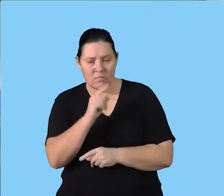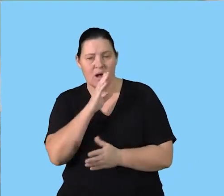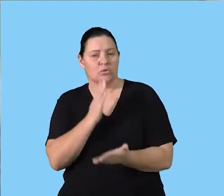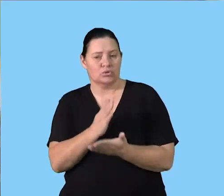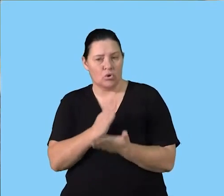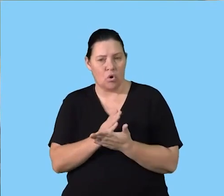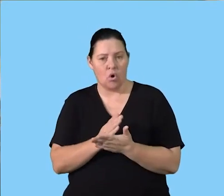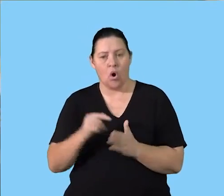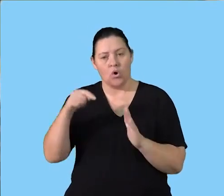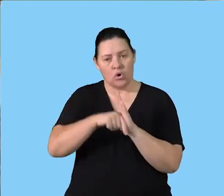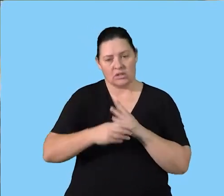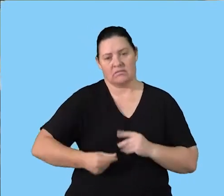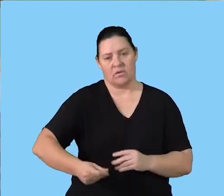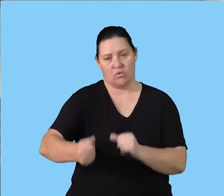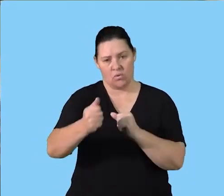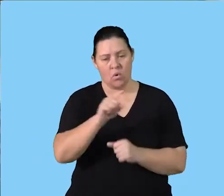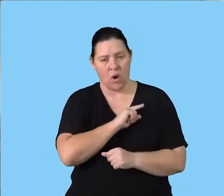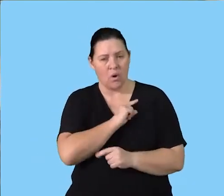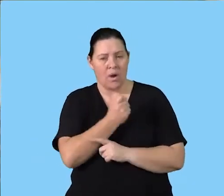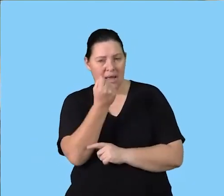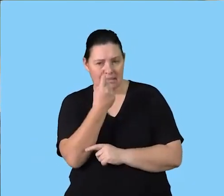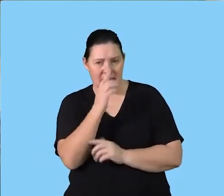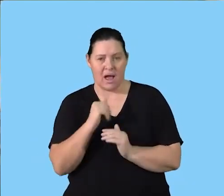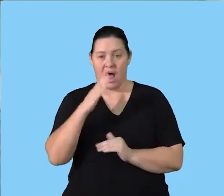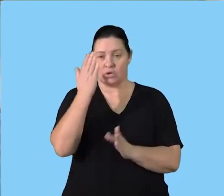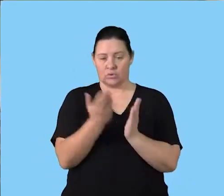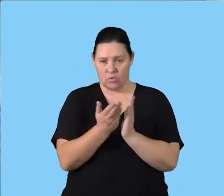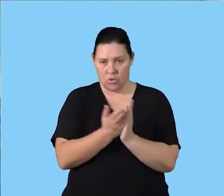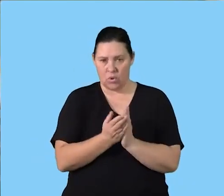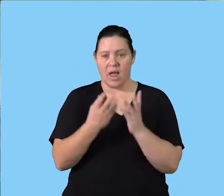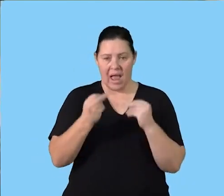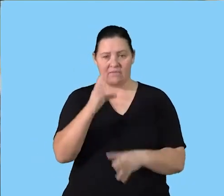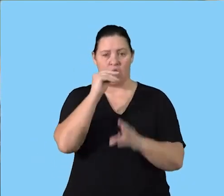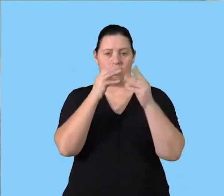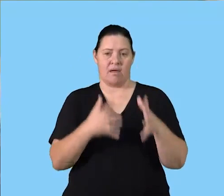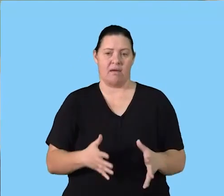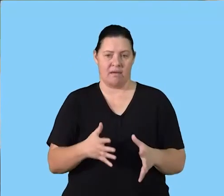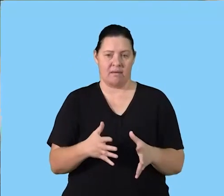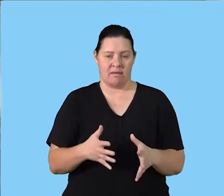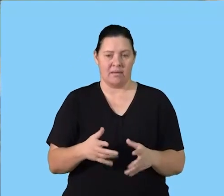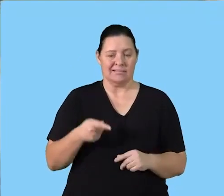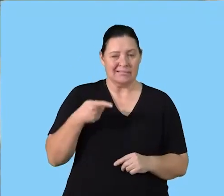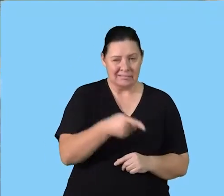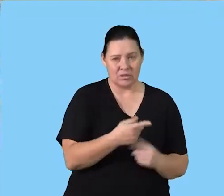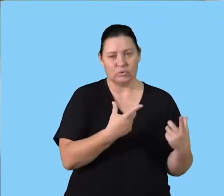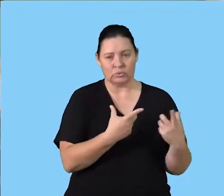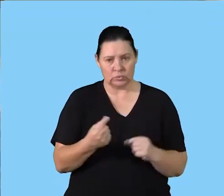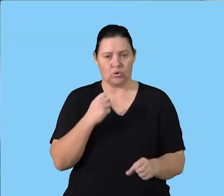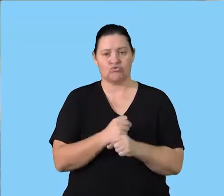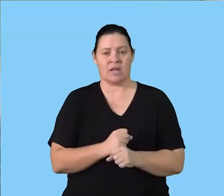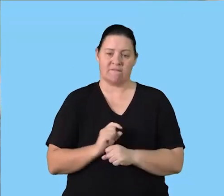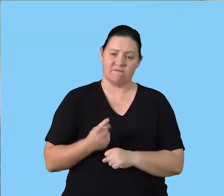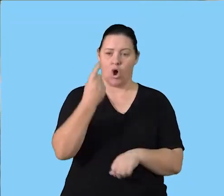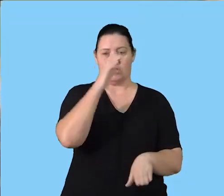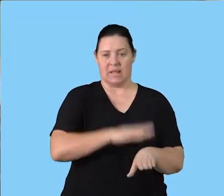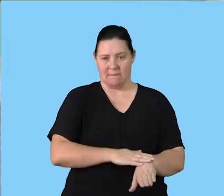content flow, because we understand that in high school, we've got learners that are doing their grades for the first